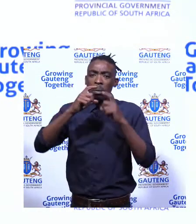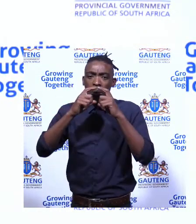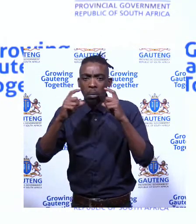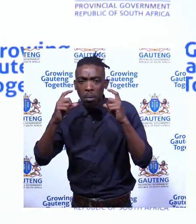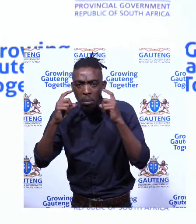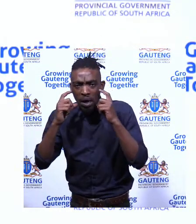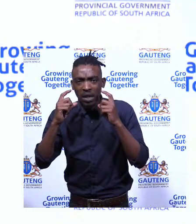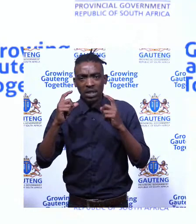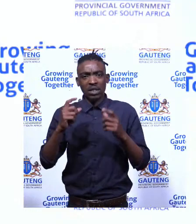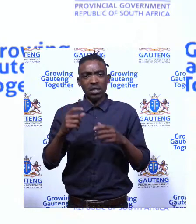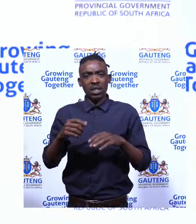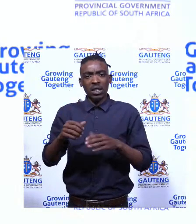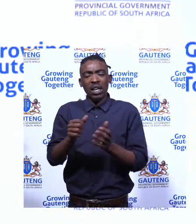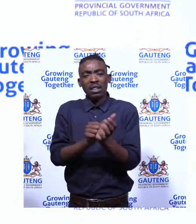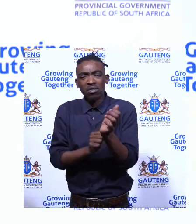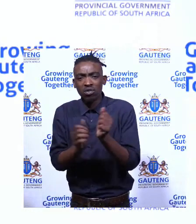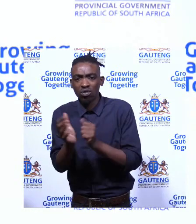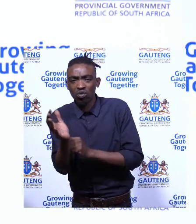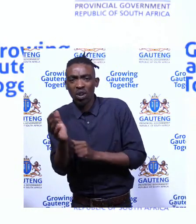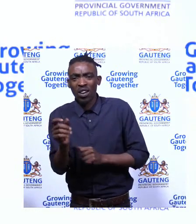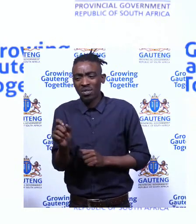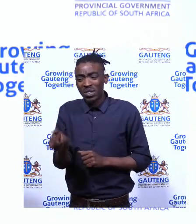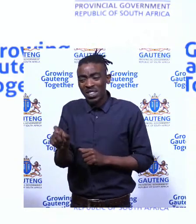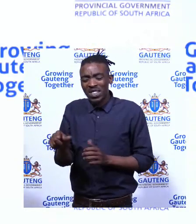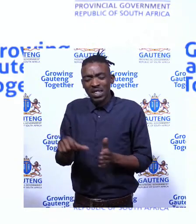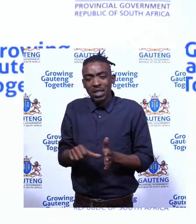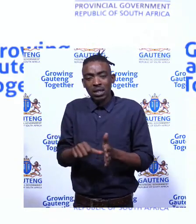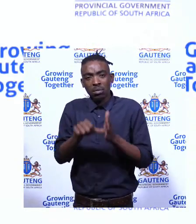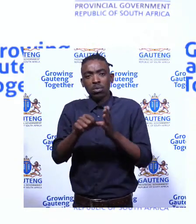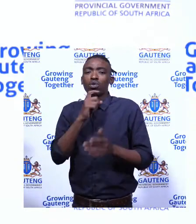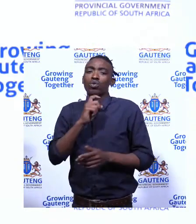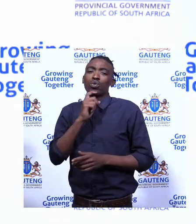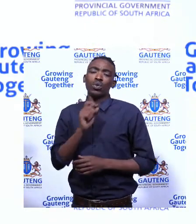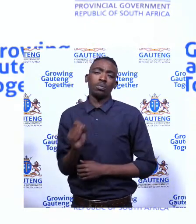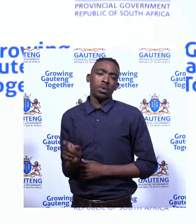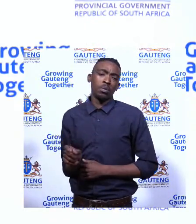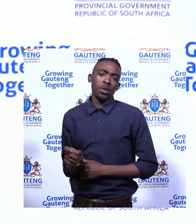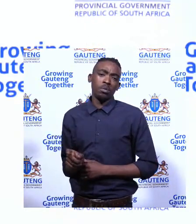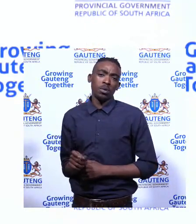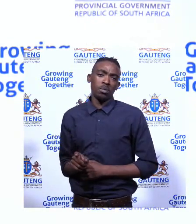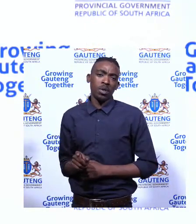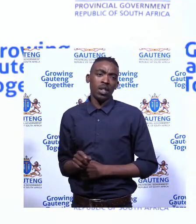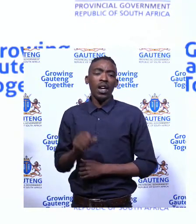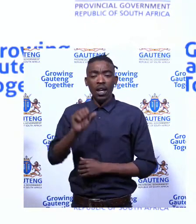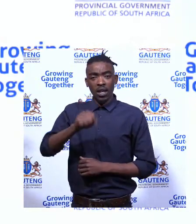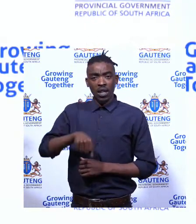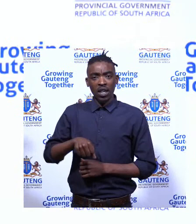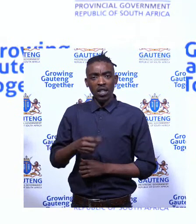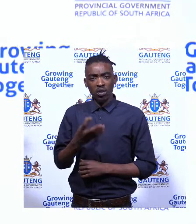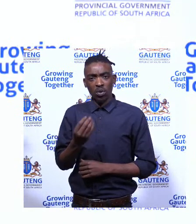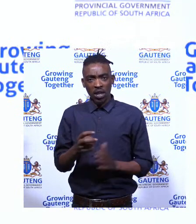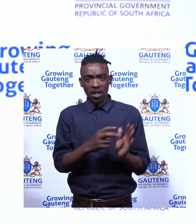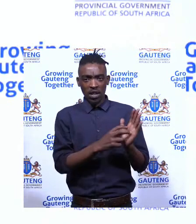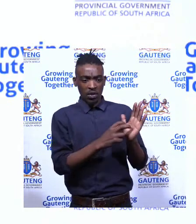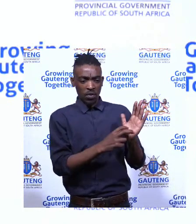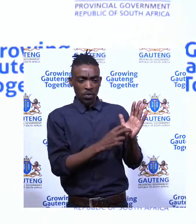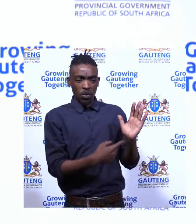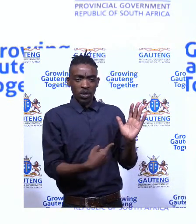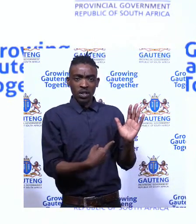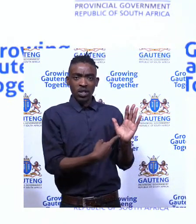call PPEs, is very important. And also our measures that we have been having also as